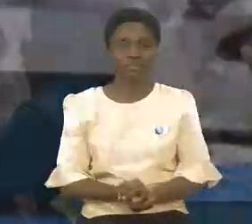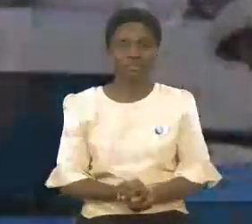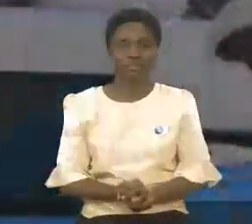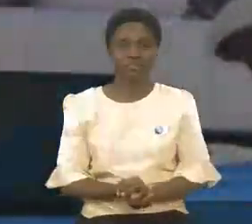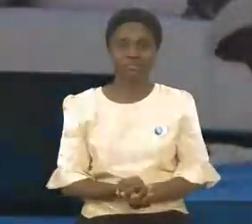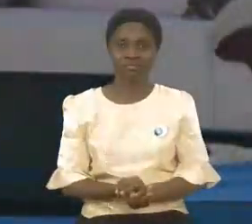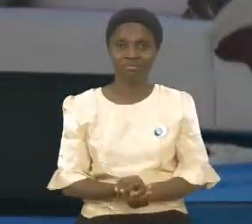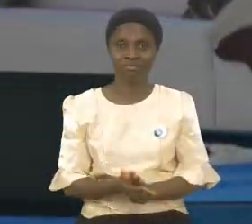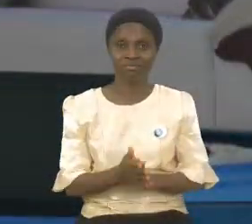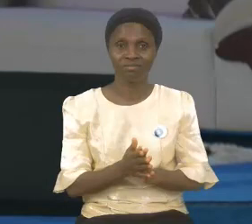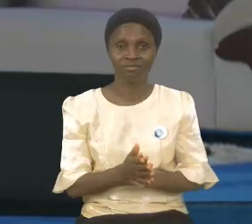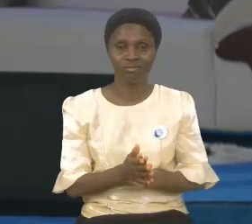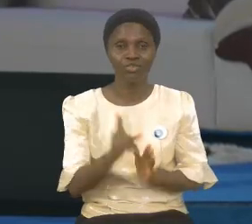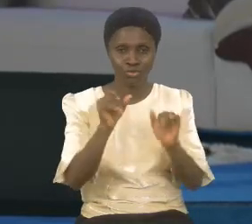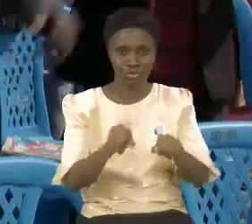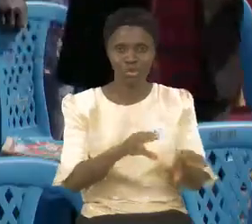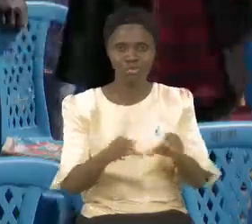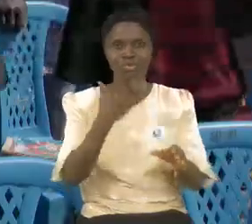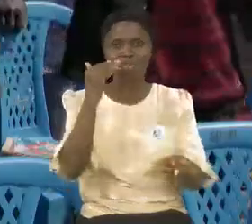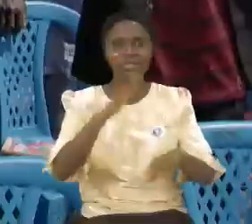Somebody said you can do better than that.